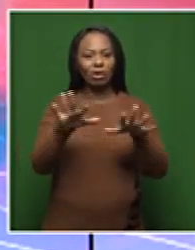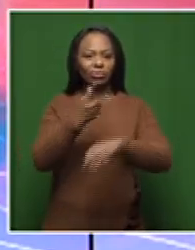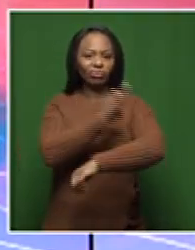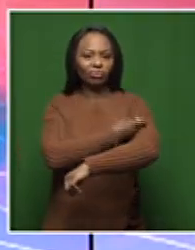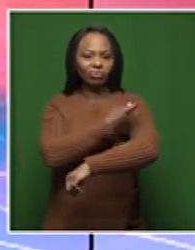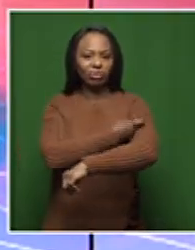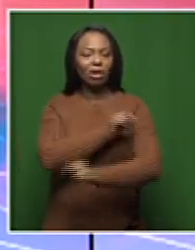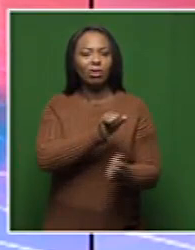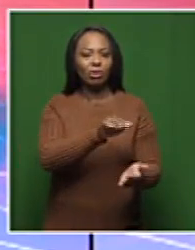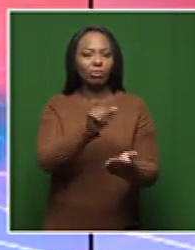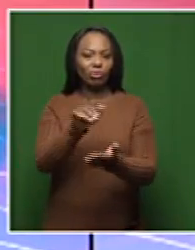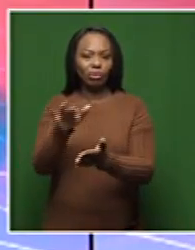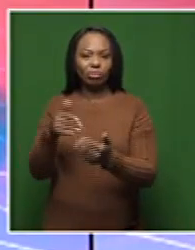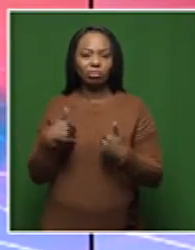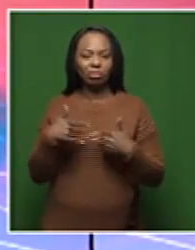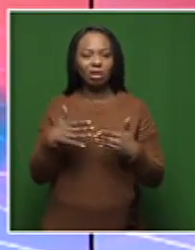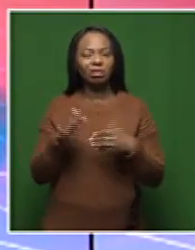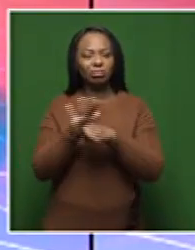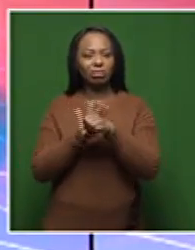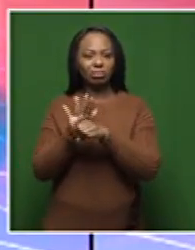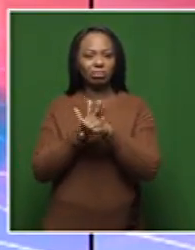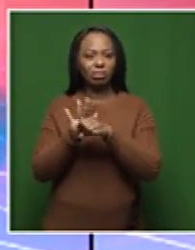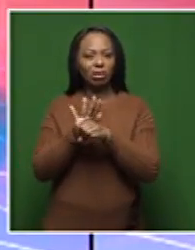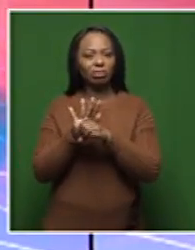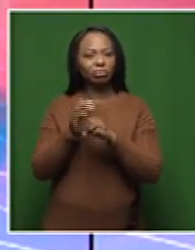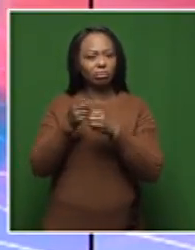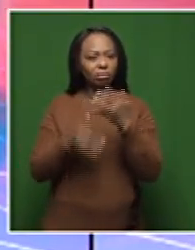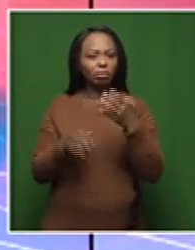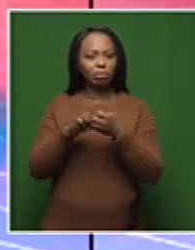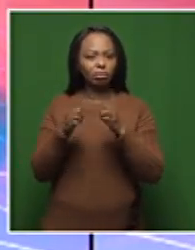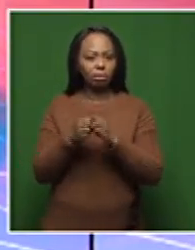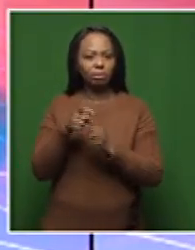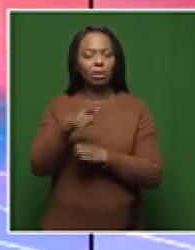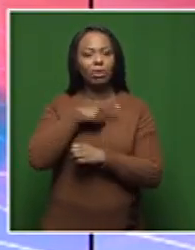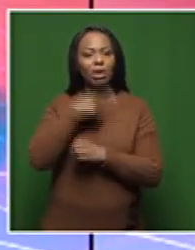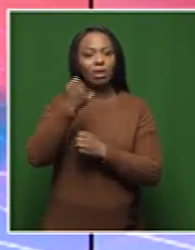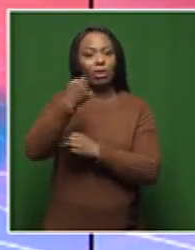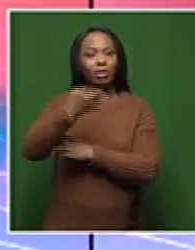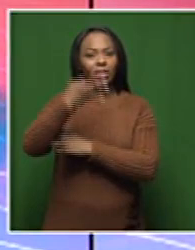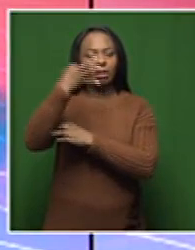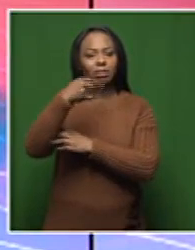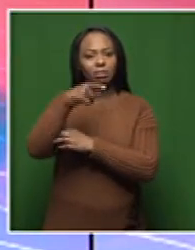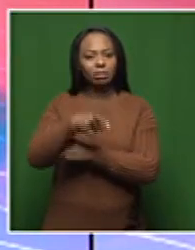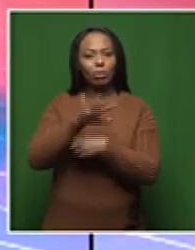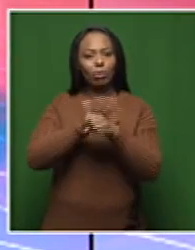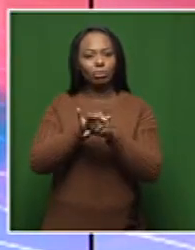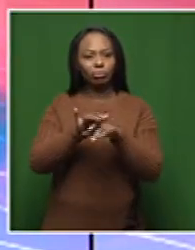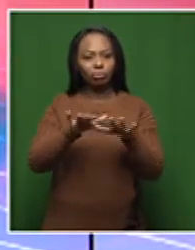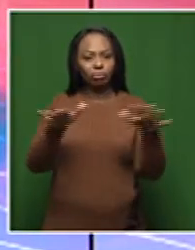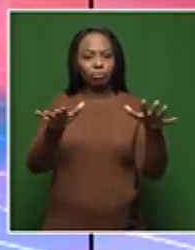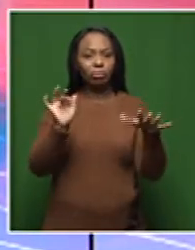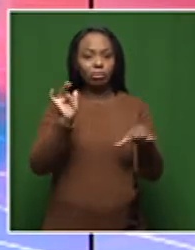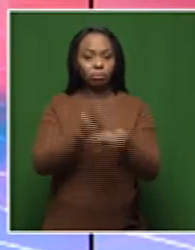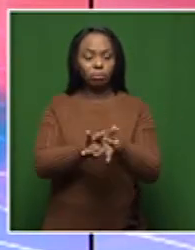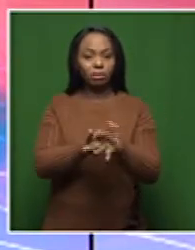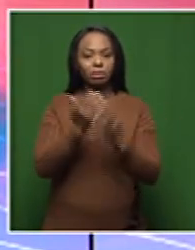started against the grim background of a third wave of the coronavirus infections, and that's been hitting the country, as